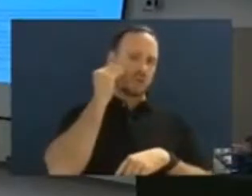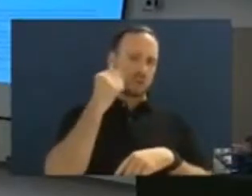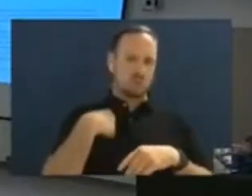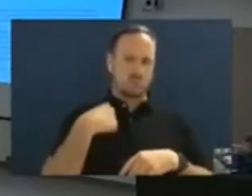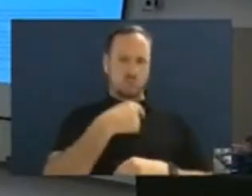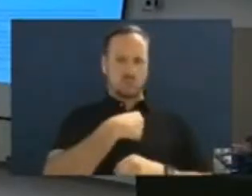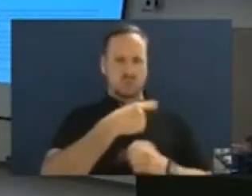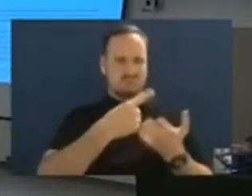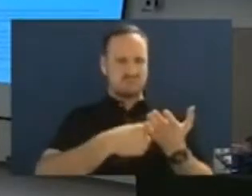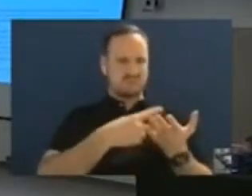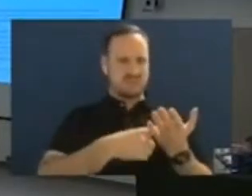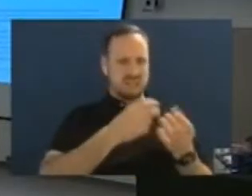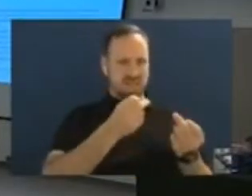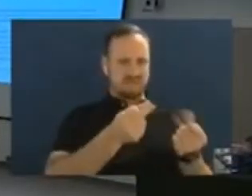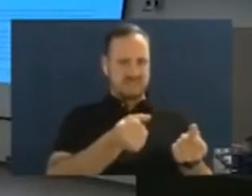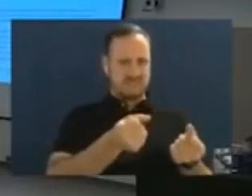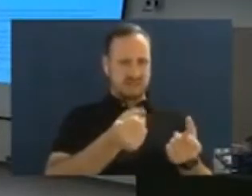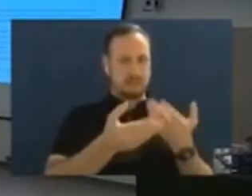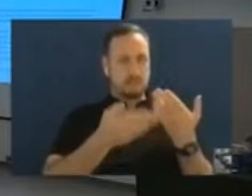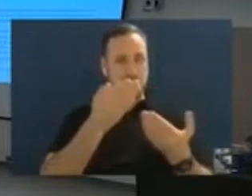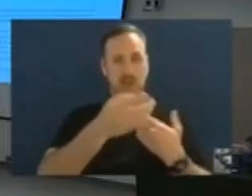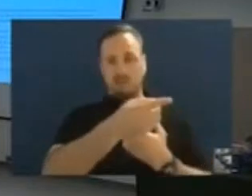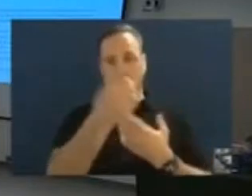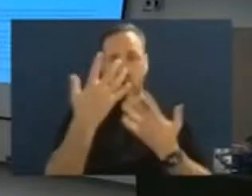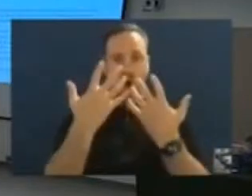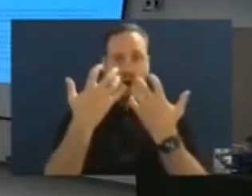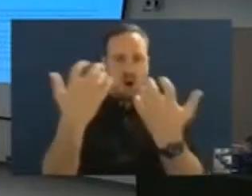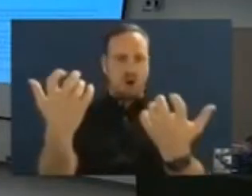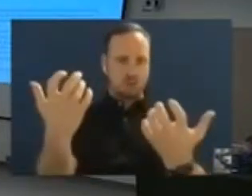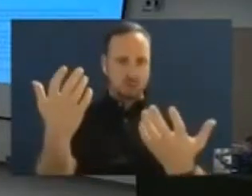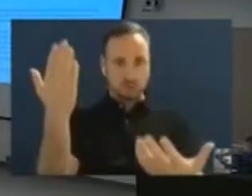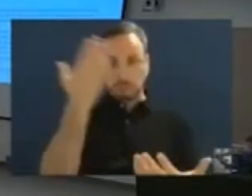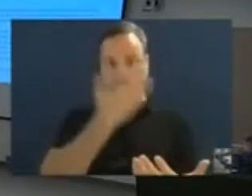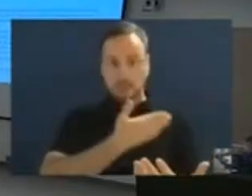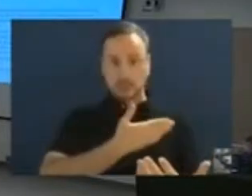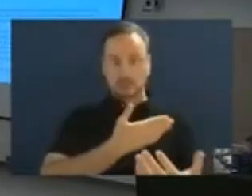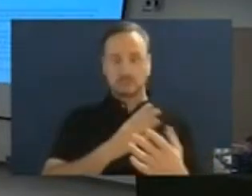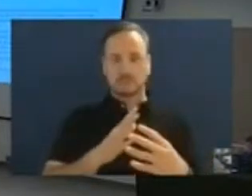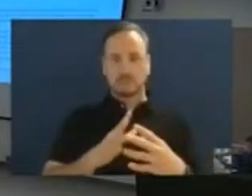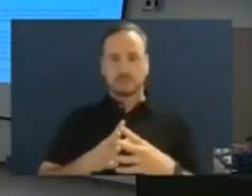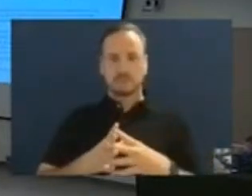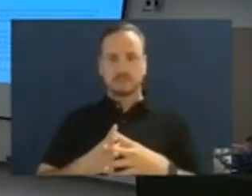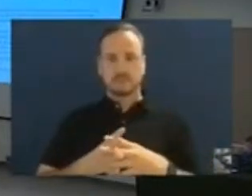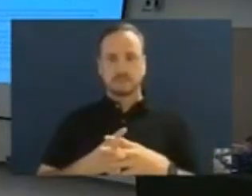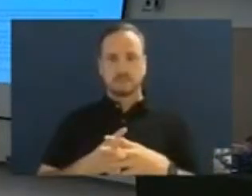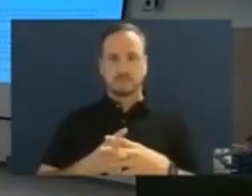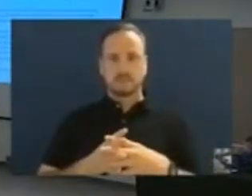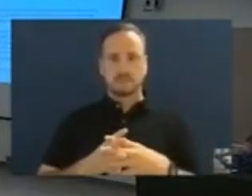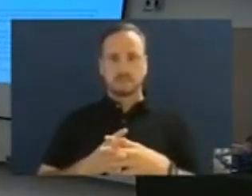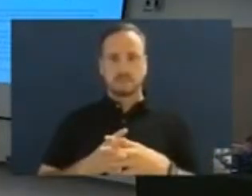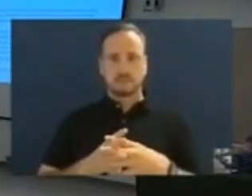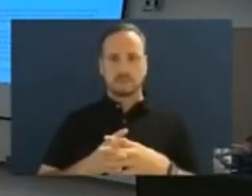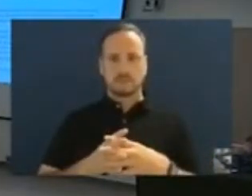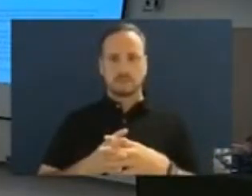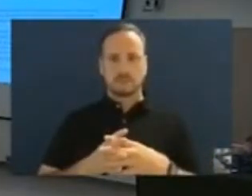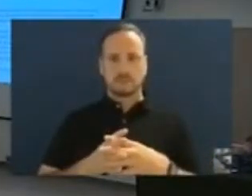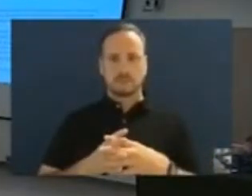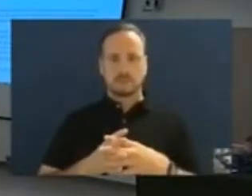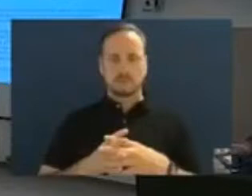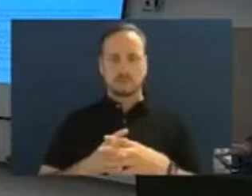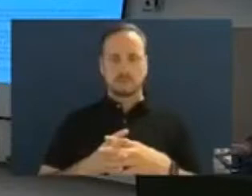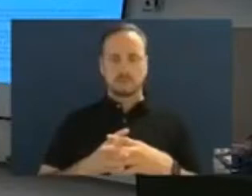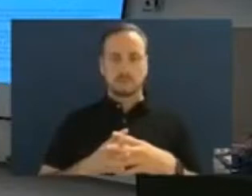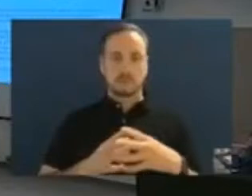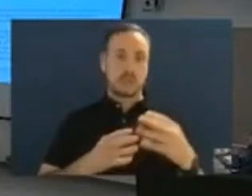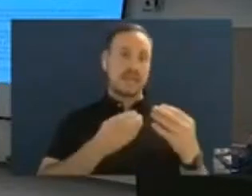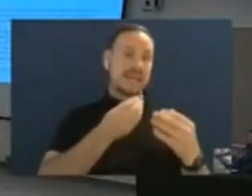if our listening audience really caught it. And that's what happens right now. The Eats at Home is being